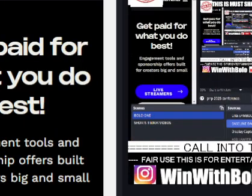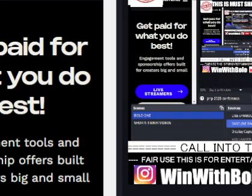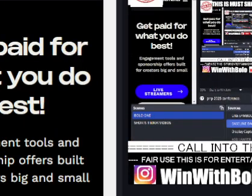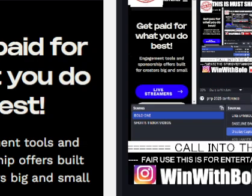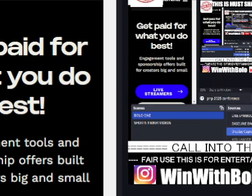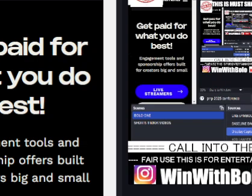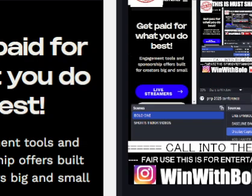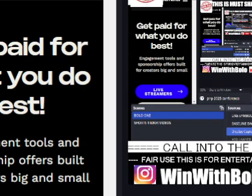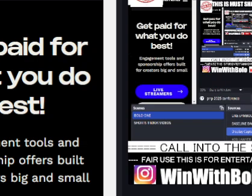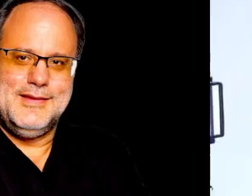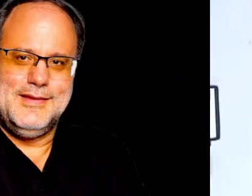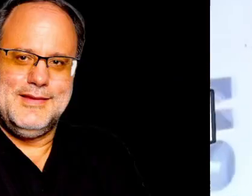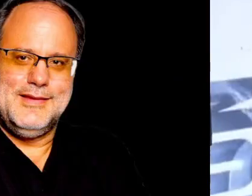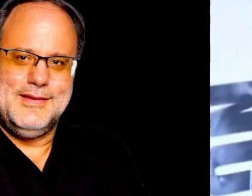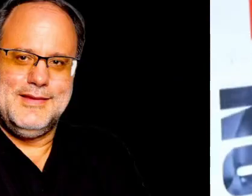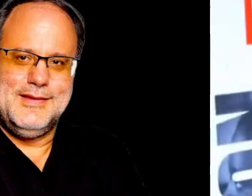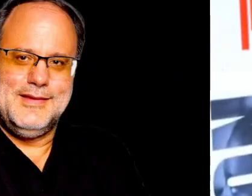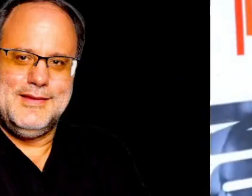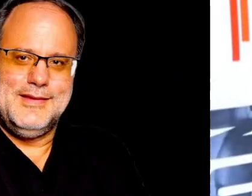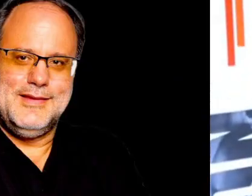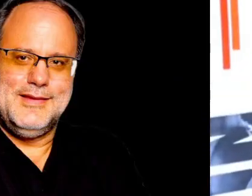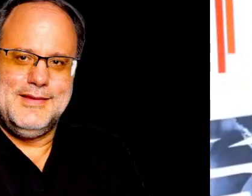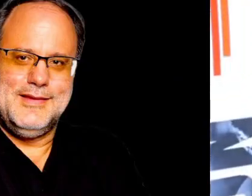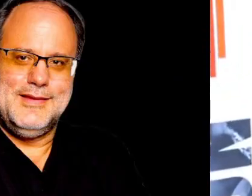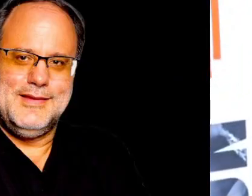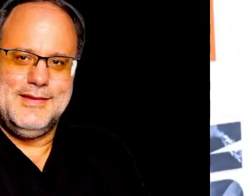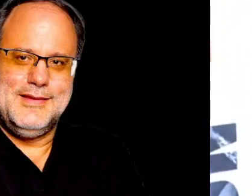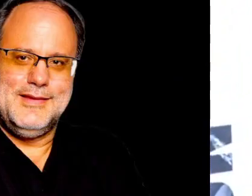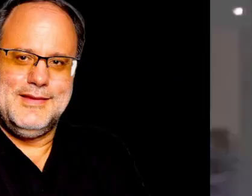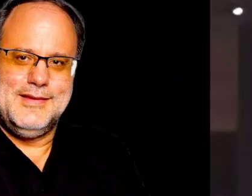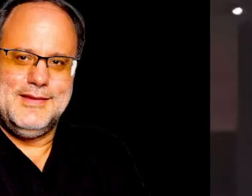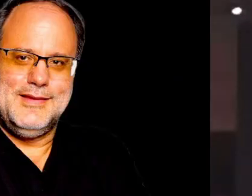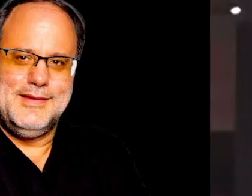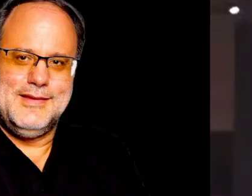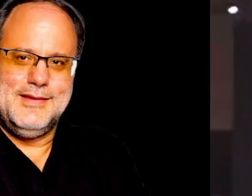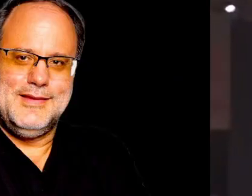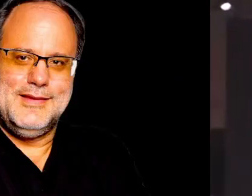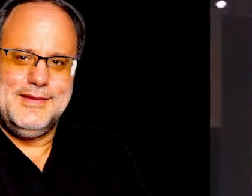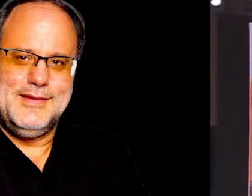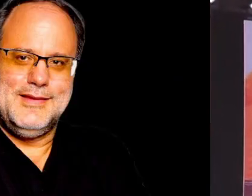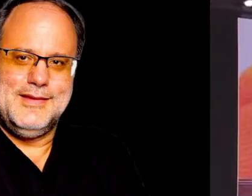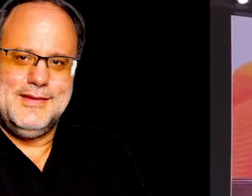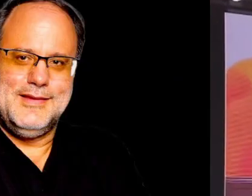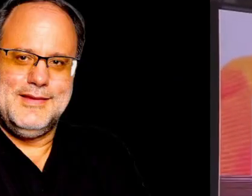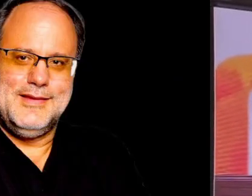Alright? And check it out. Okay? No, sir.